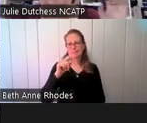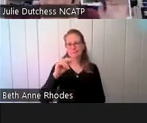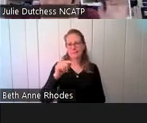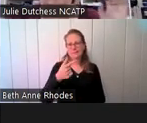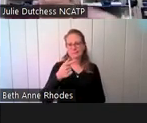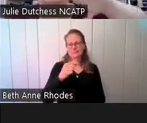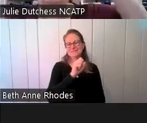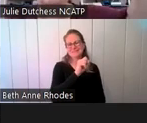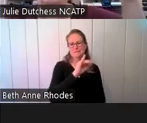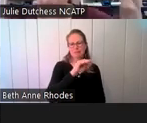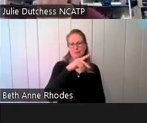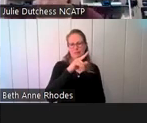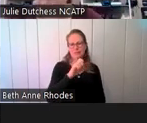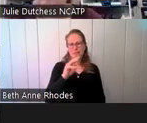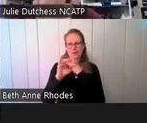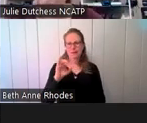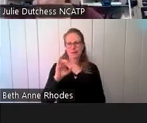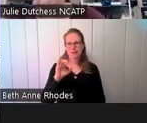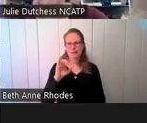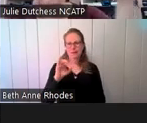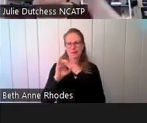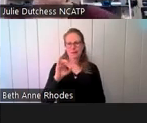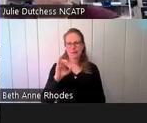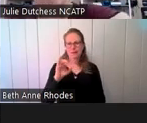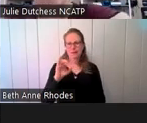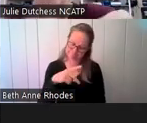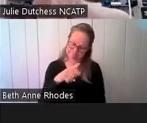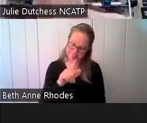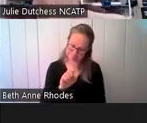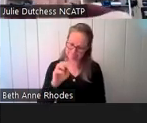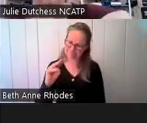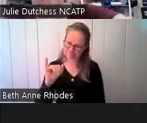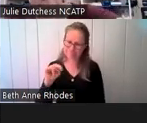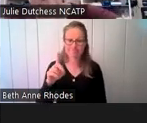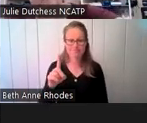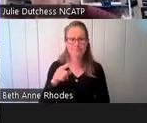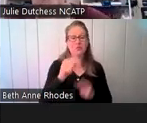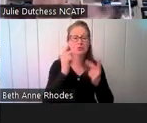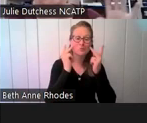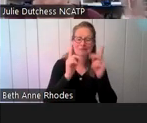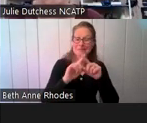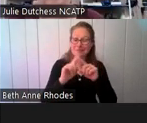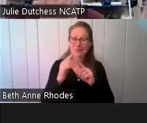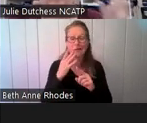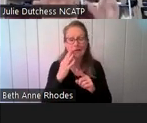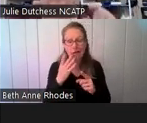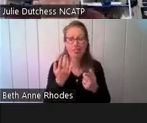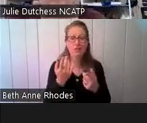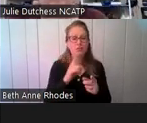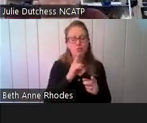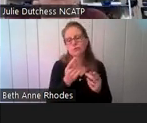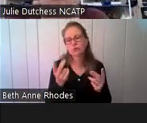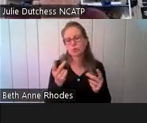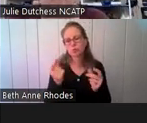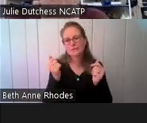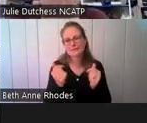main idea and start branching off of it. And you can see like the different colors again. So it's really quick and easy